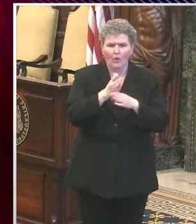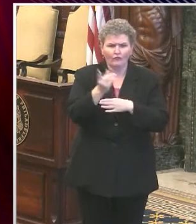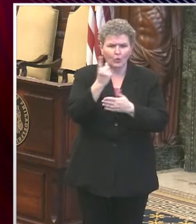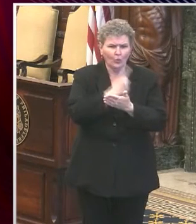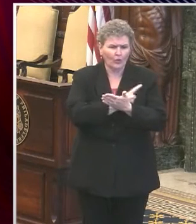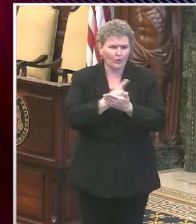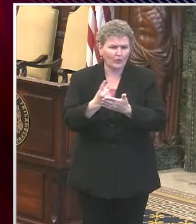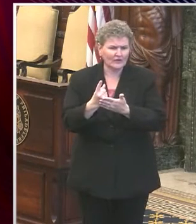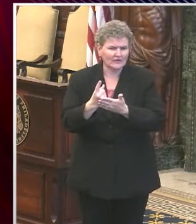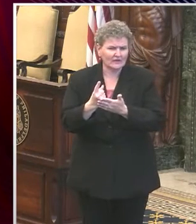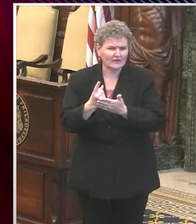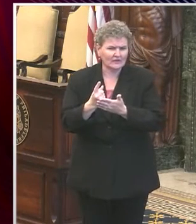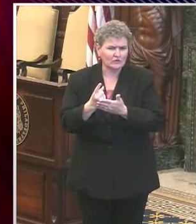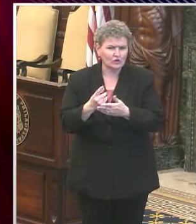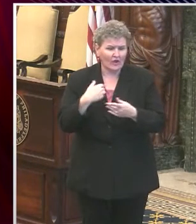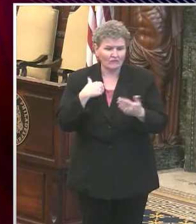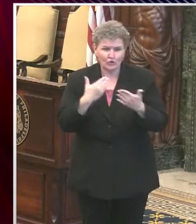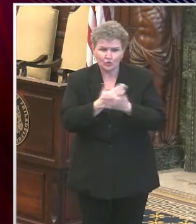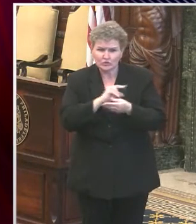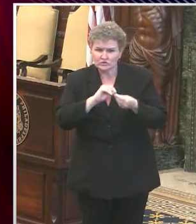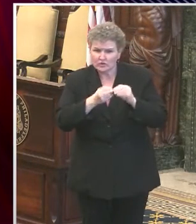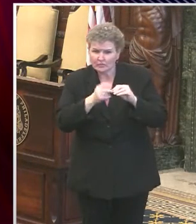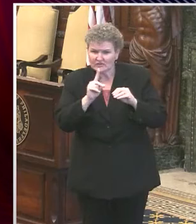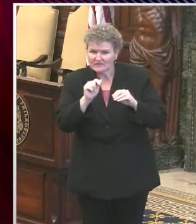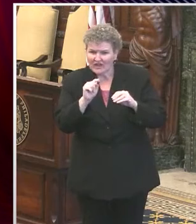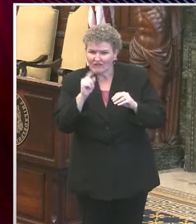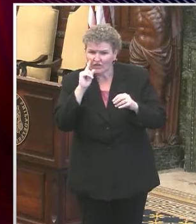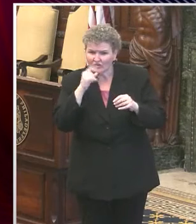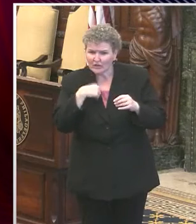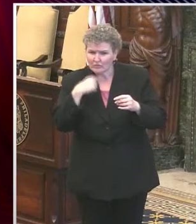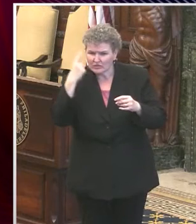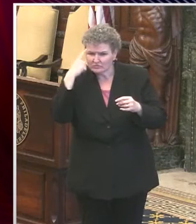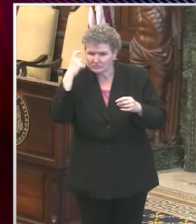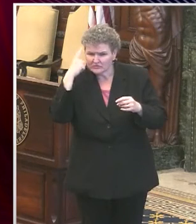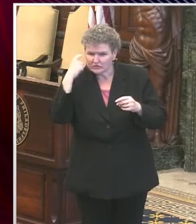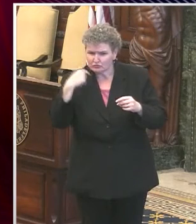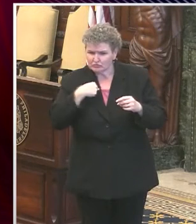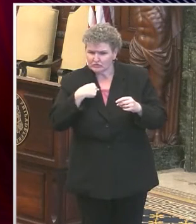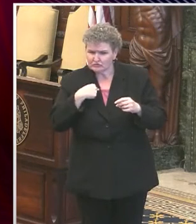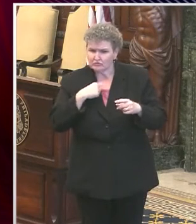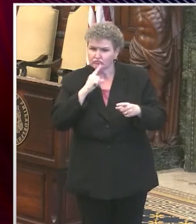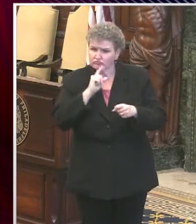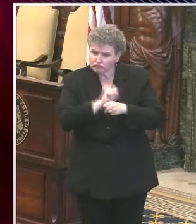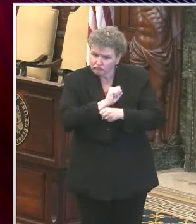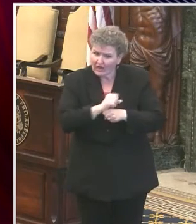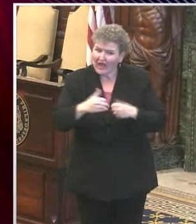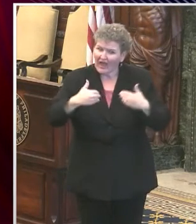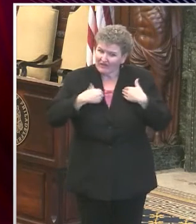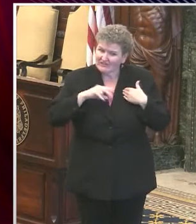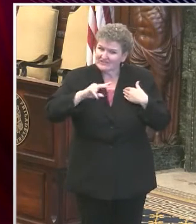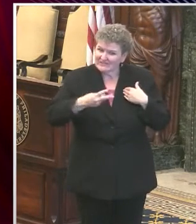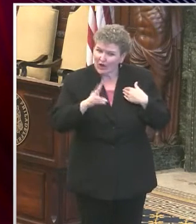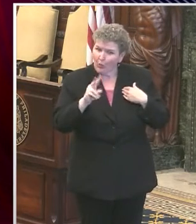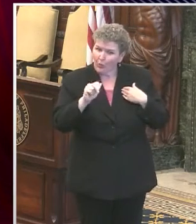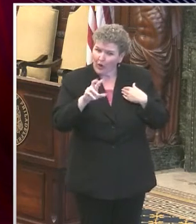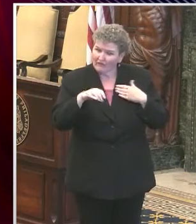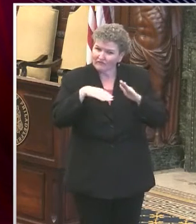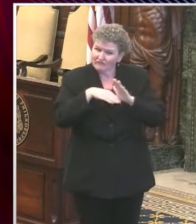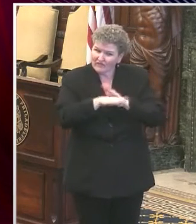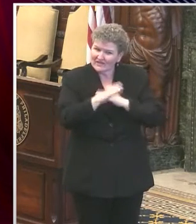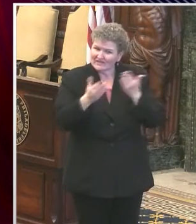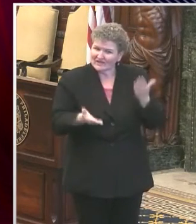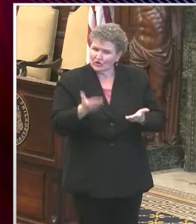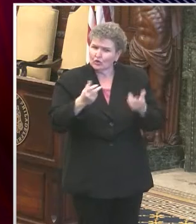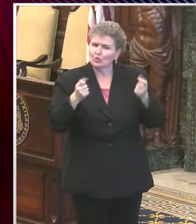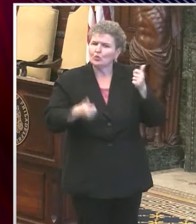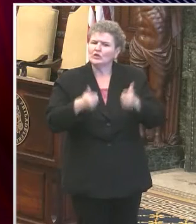of data, you know how it all played out. Do you think I was right to be skeptical, or were we in fact in a second wave? And can you kind of fill me in on how